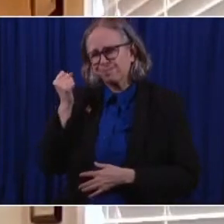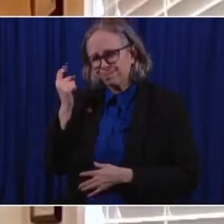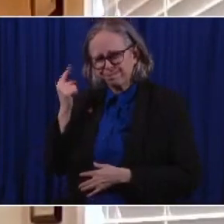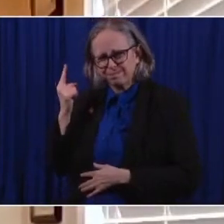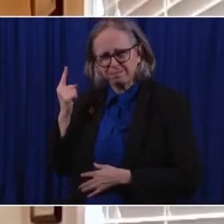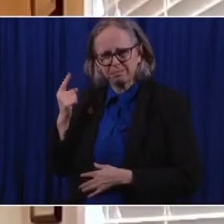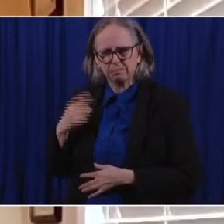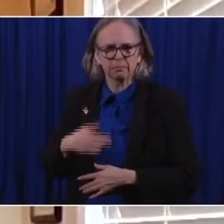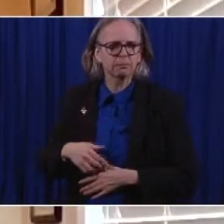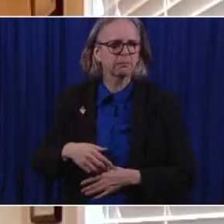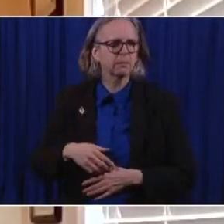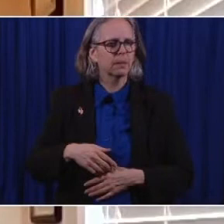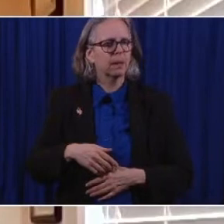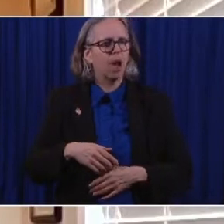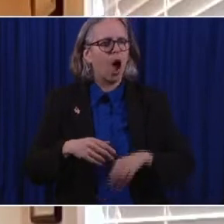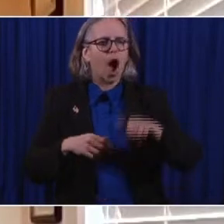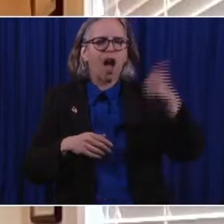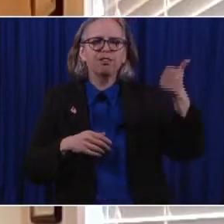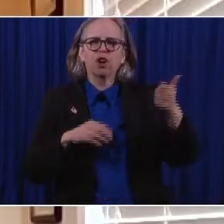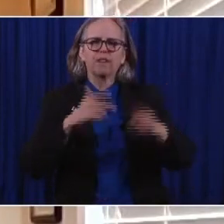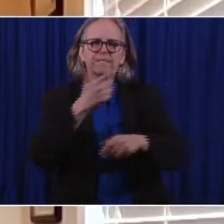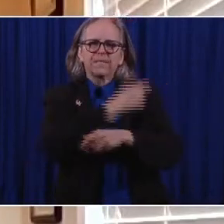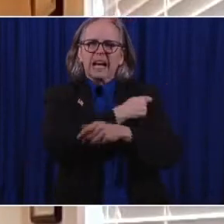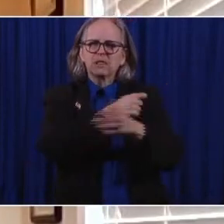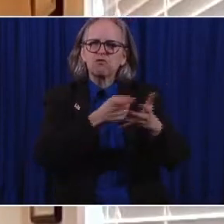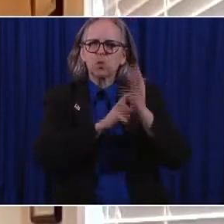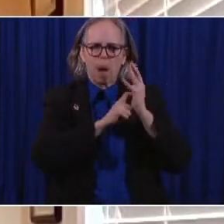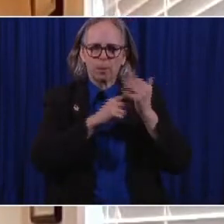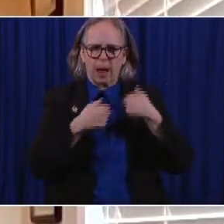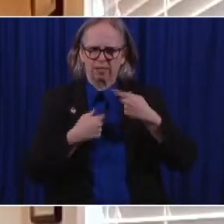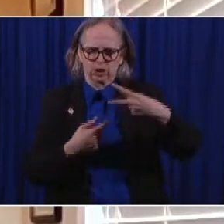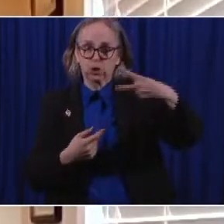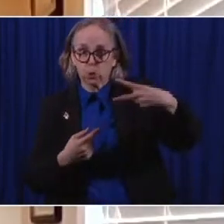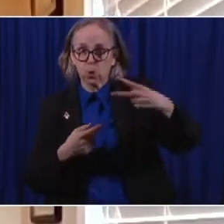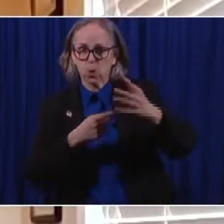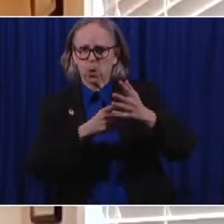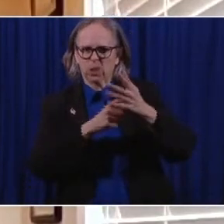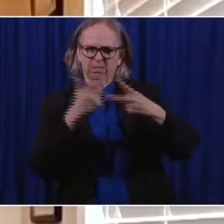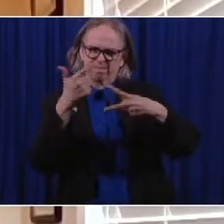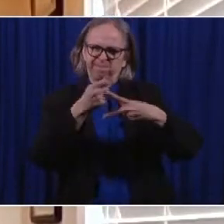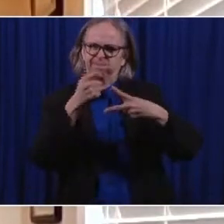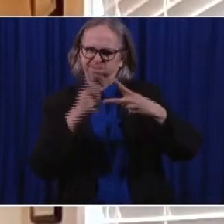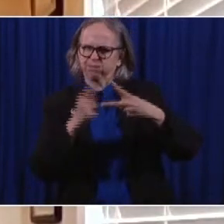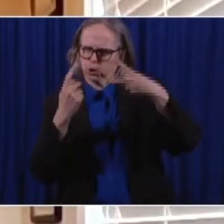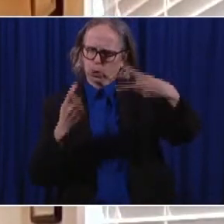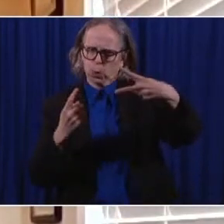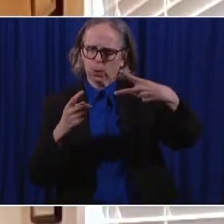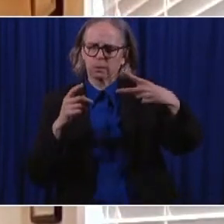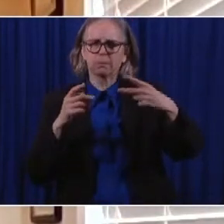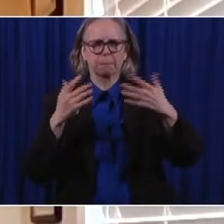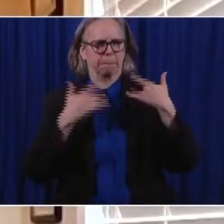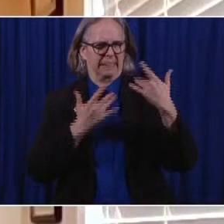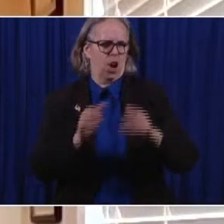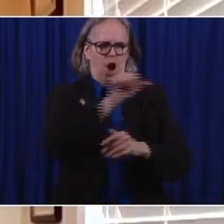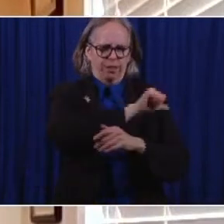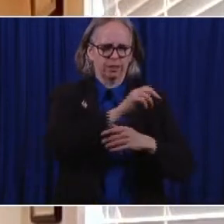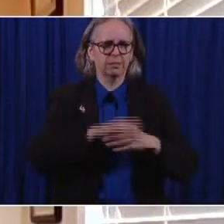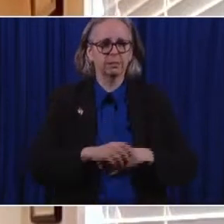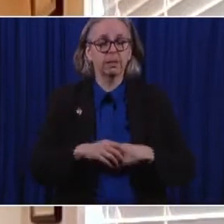other 2-dose vaccines that there does tend to be some forgiveness, some grace period